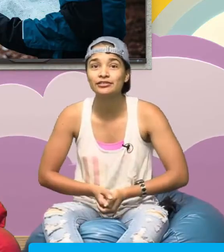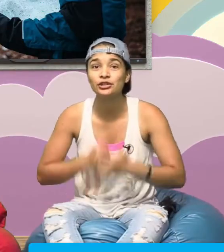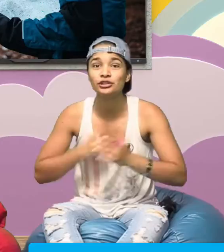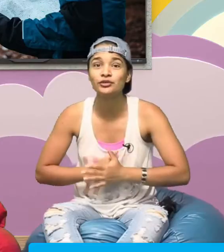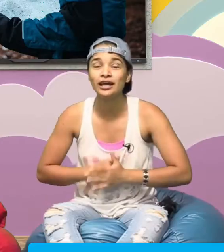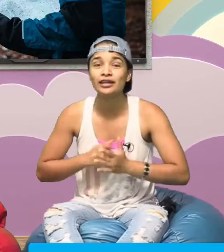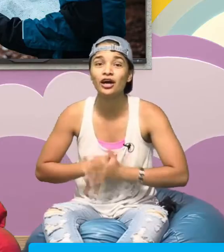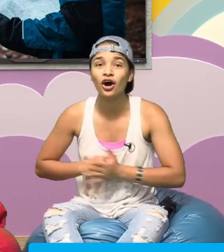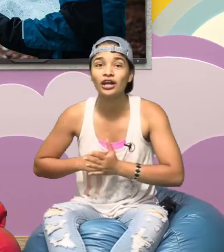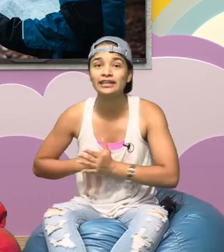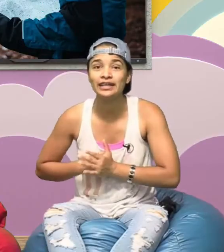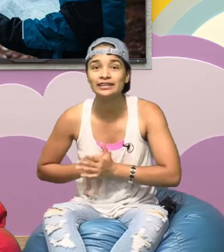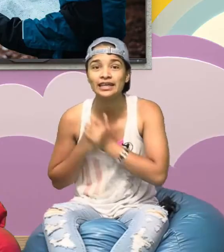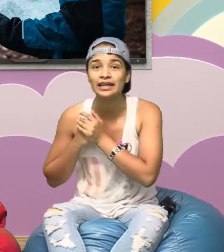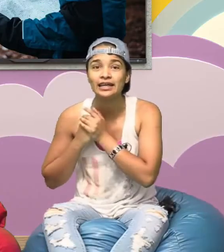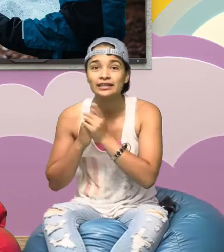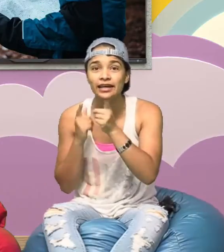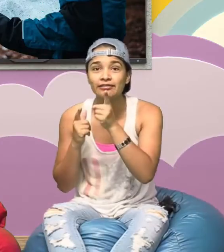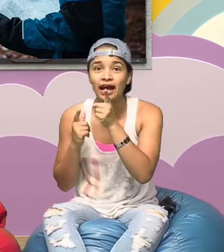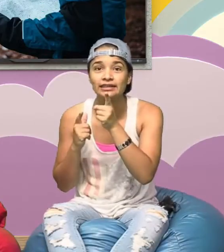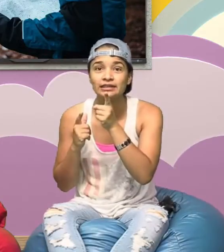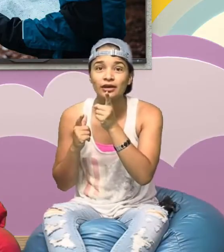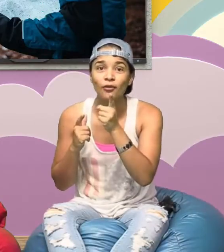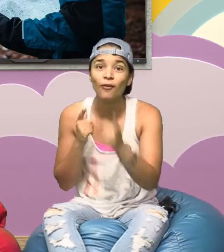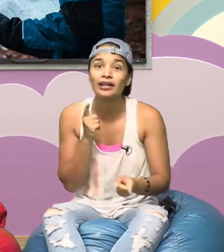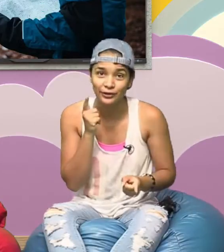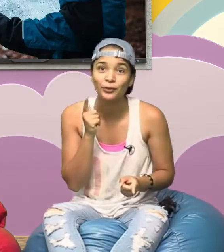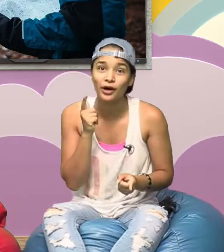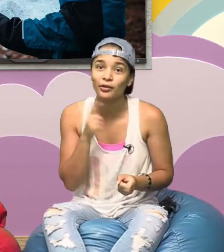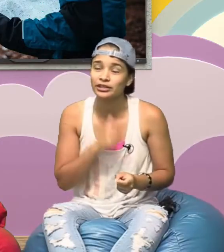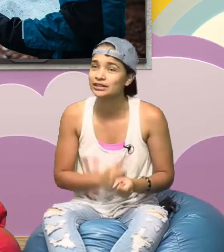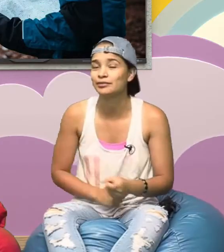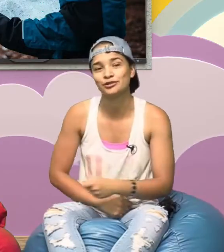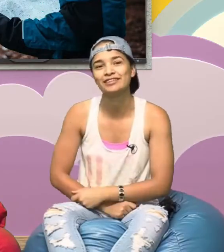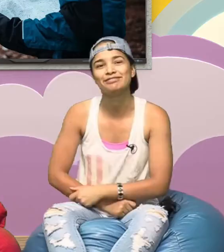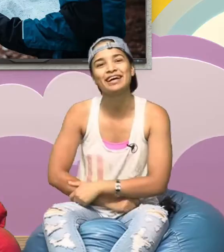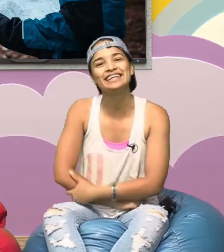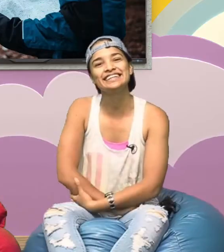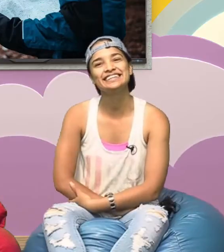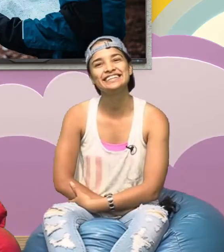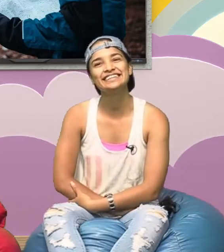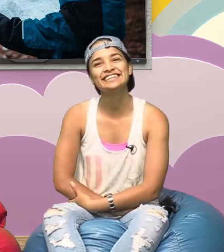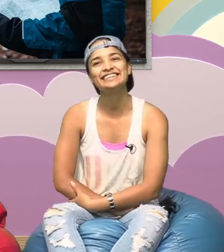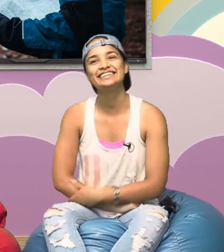road safety during the holidays. Stay safe, guys, while you are watching them as well.